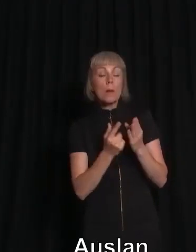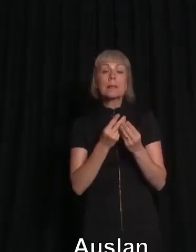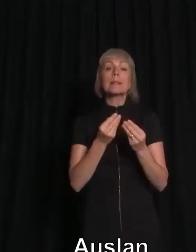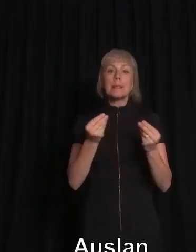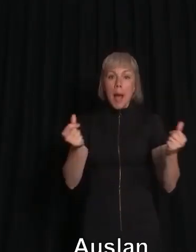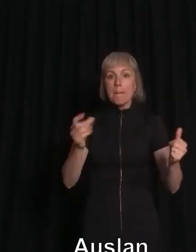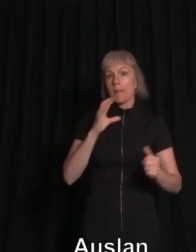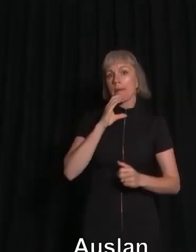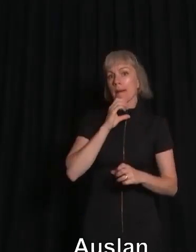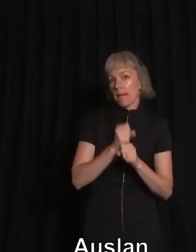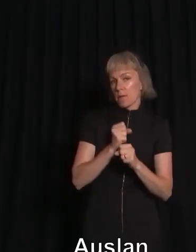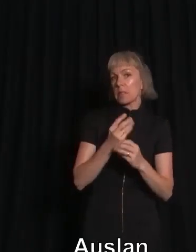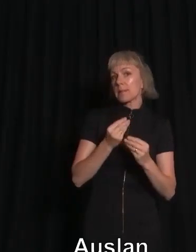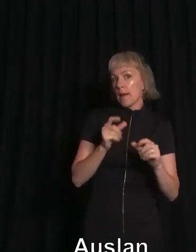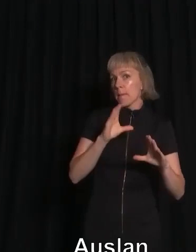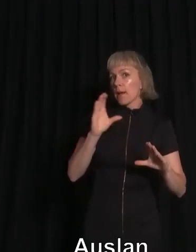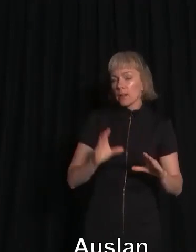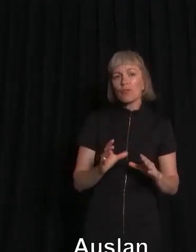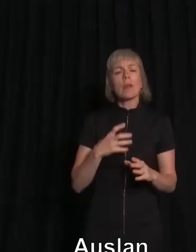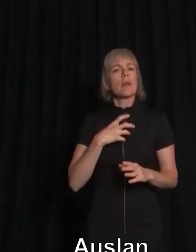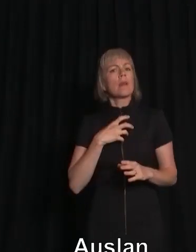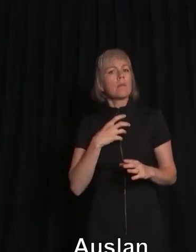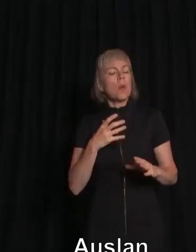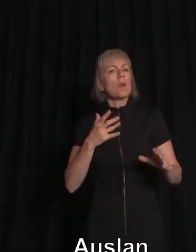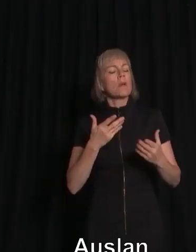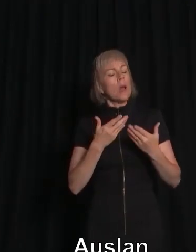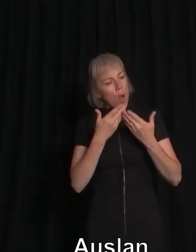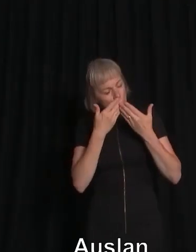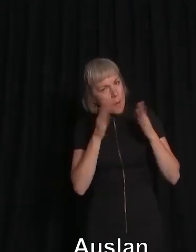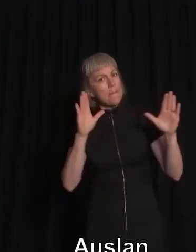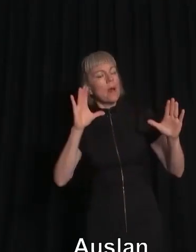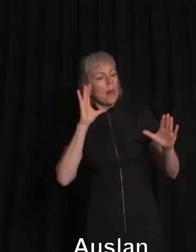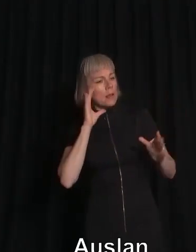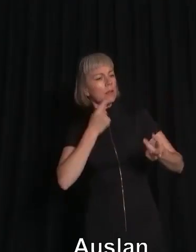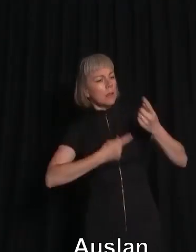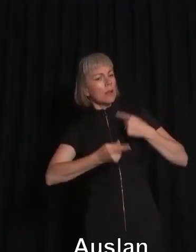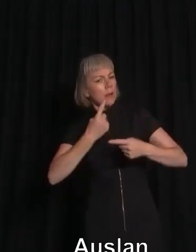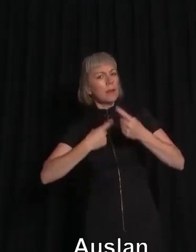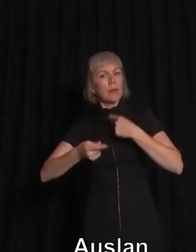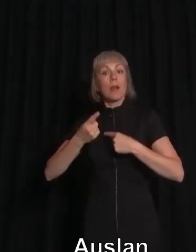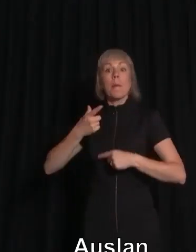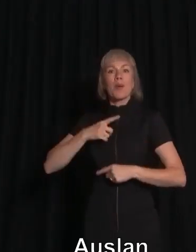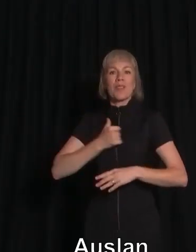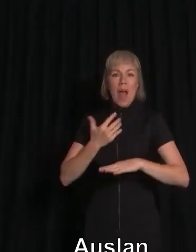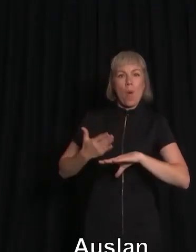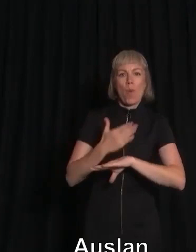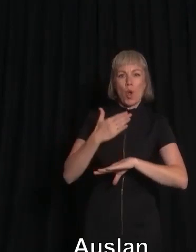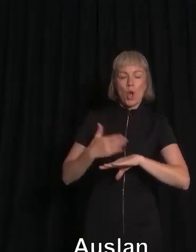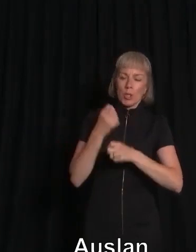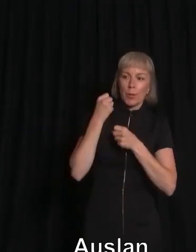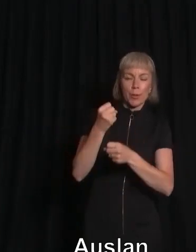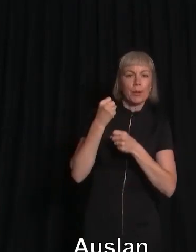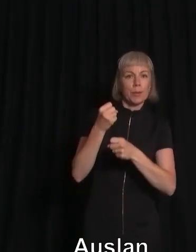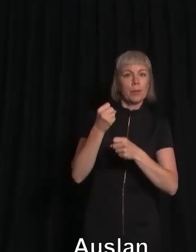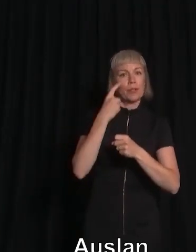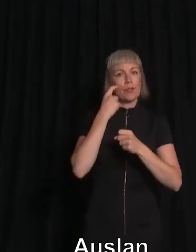and some states have become more open to listen to intersex people because of the work that we've been doing about raising